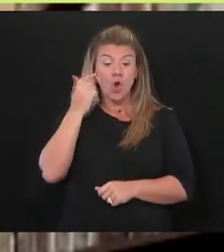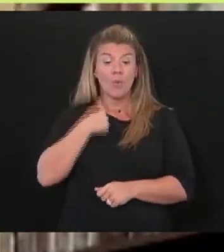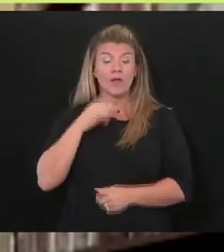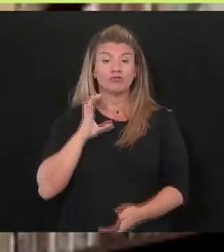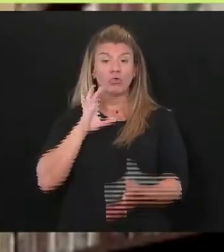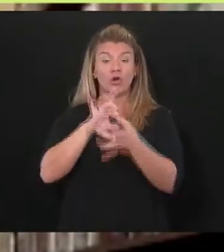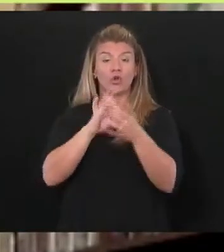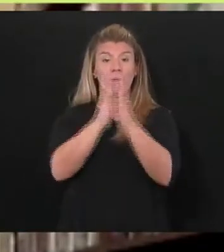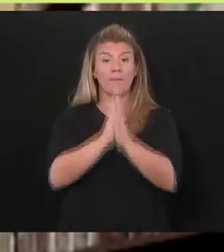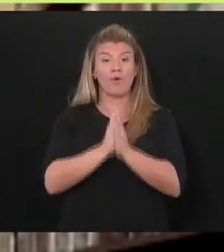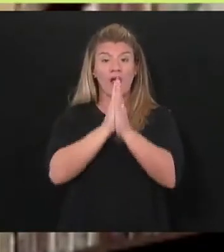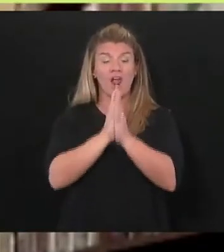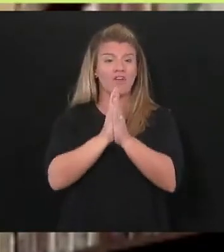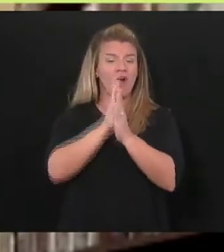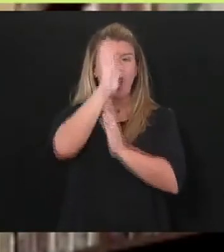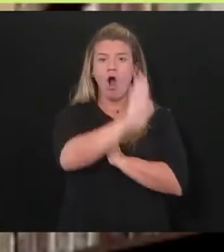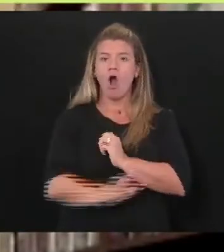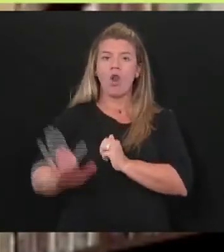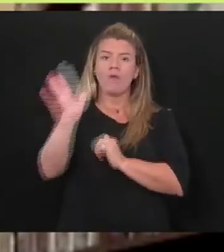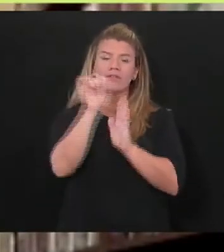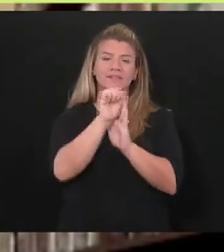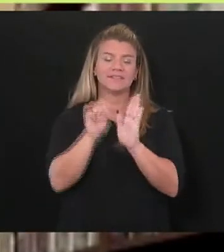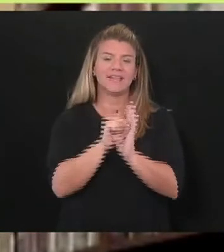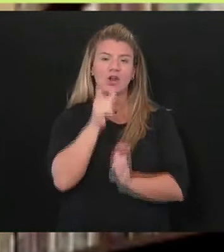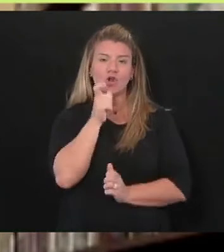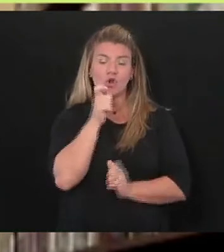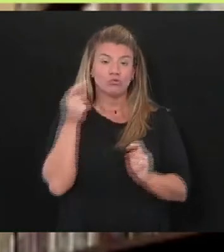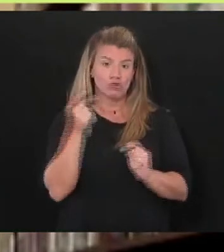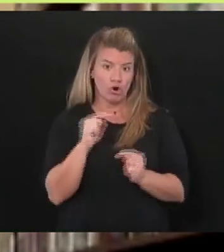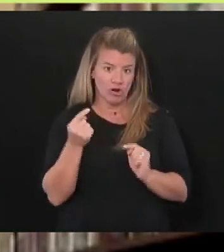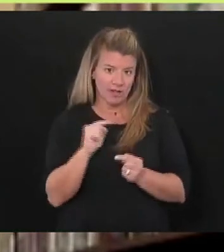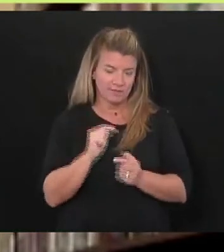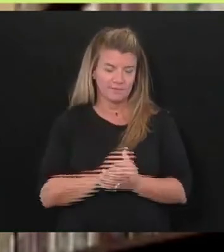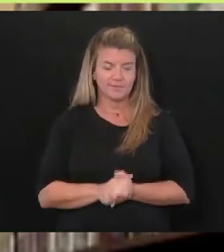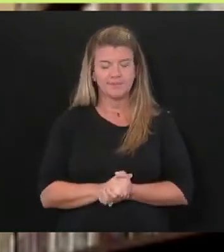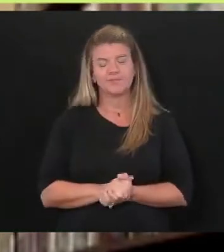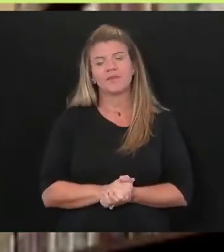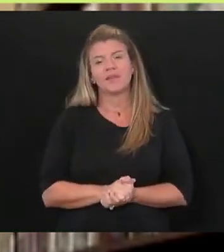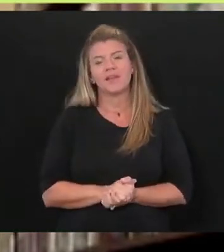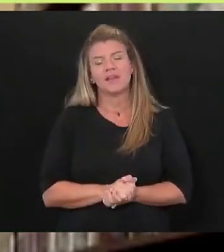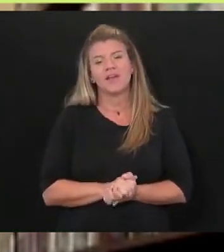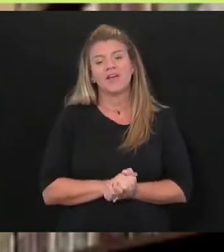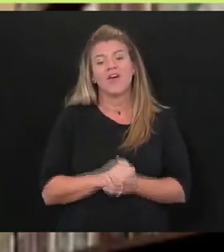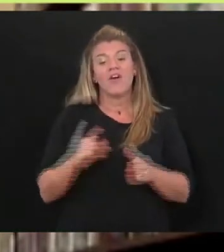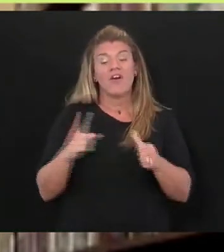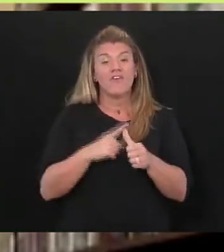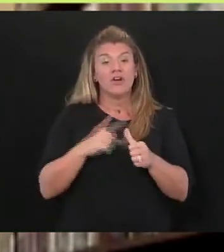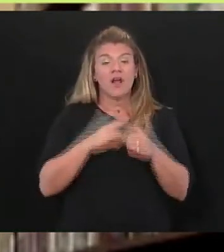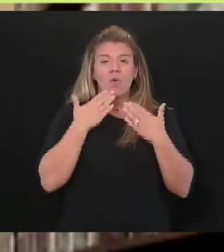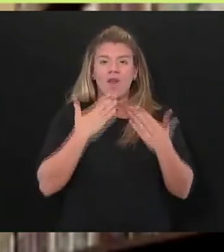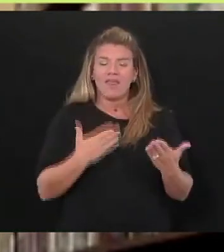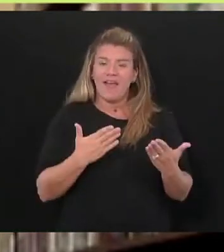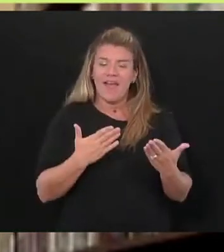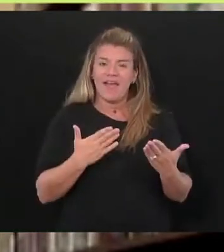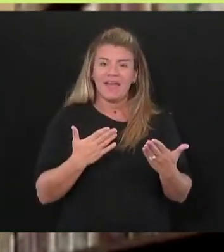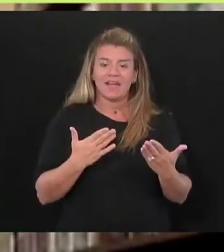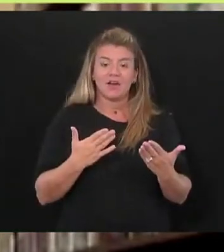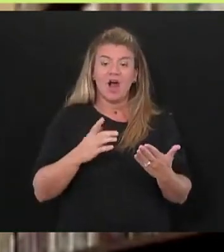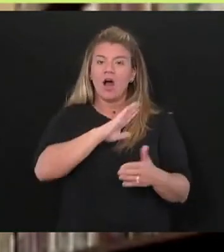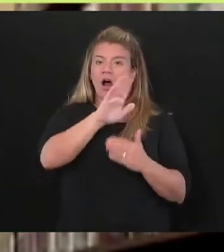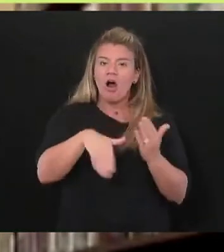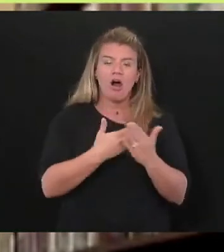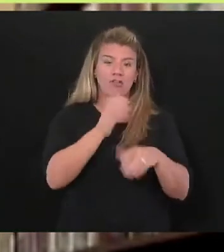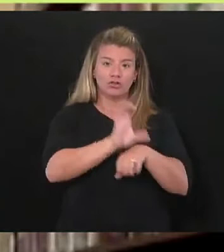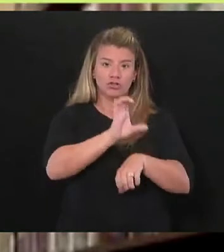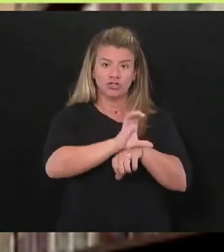prayer for those around our state who are hurting. First, I want to take a moment to say thank you to all the churches here in West Virginia who are serving